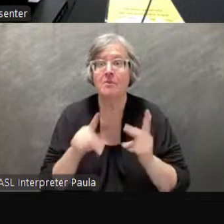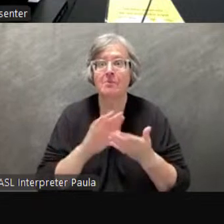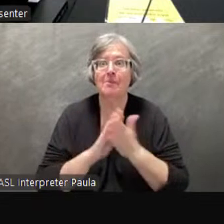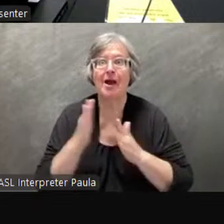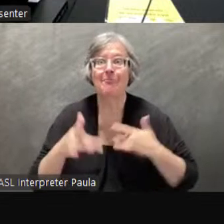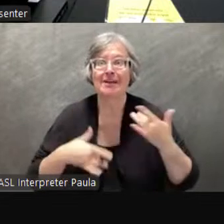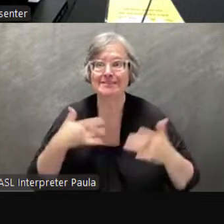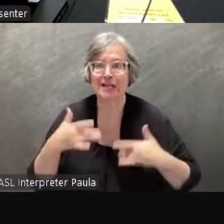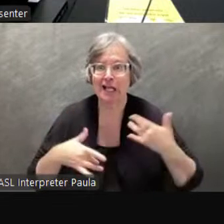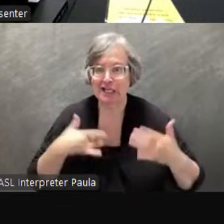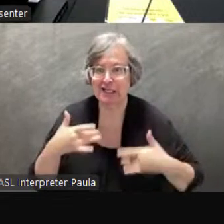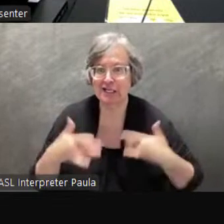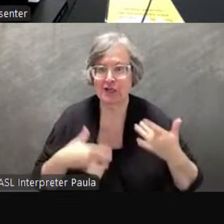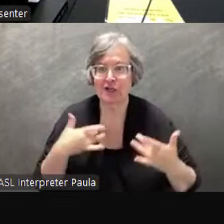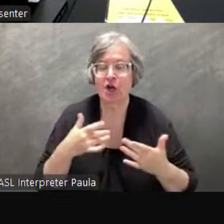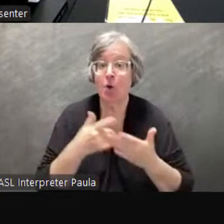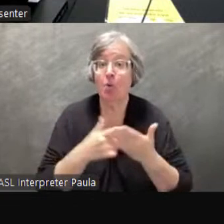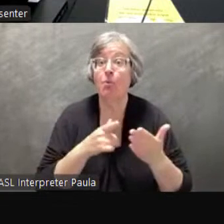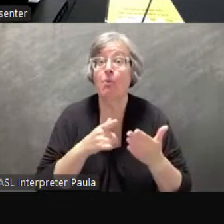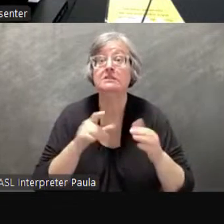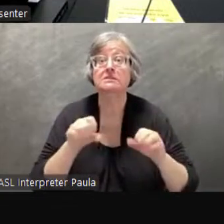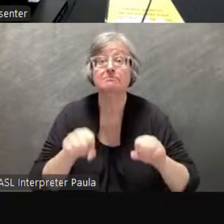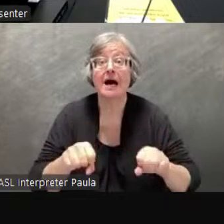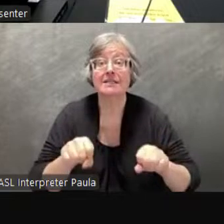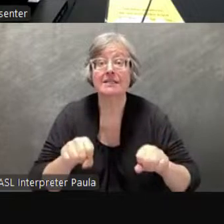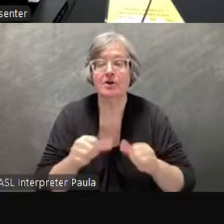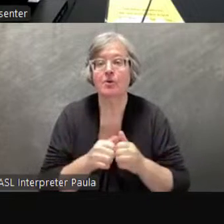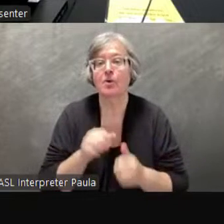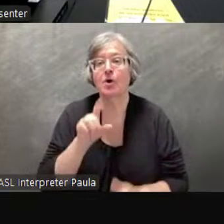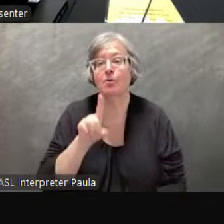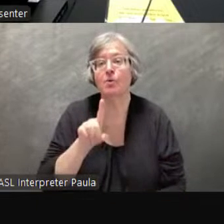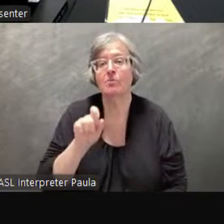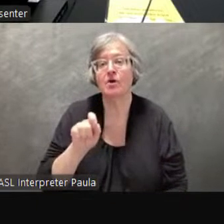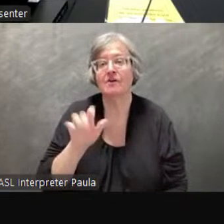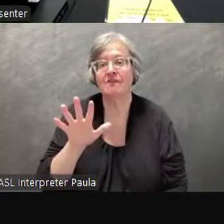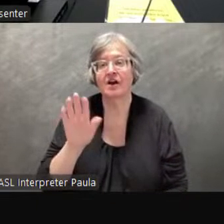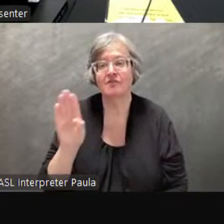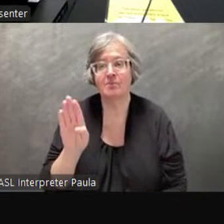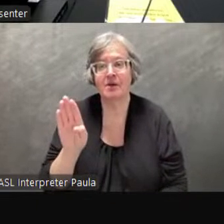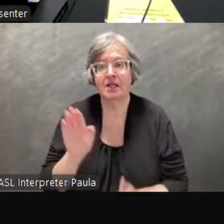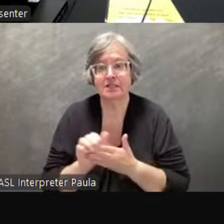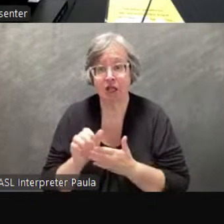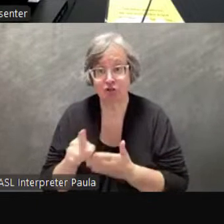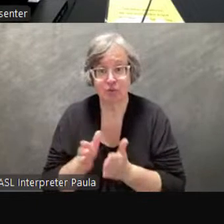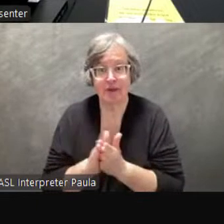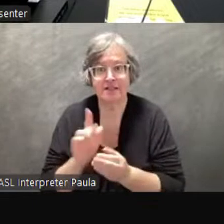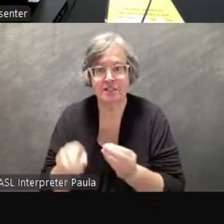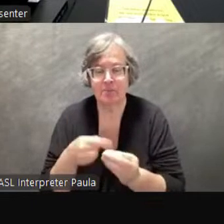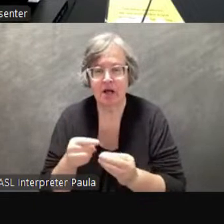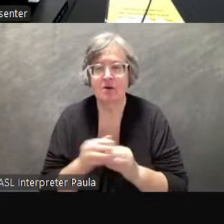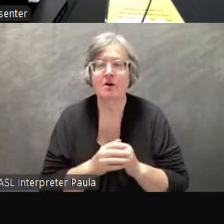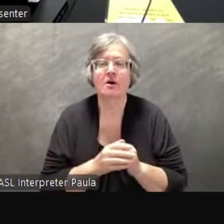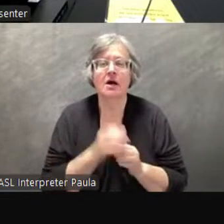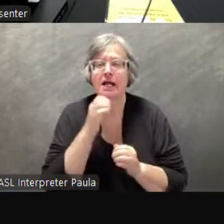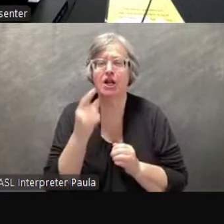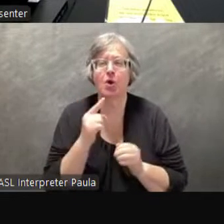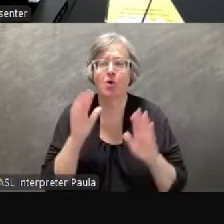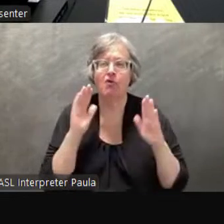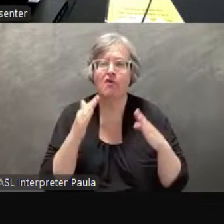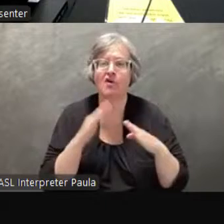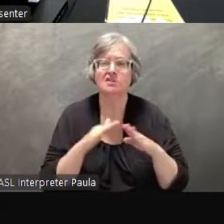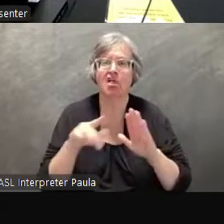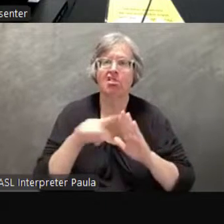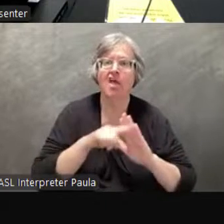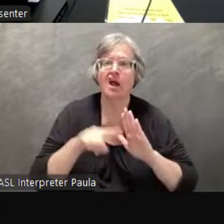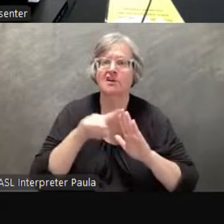about what's possible with that $1.5 billion that people are asking about, rather than concentrating on all the doom and all the